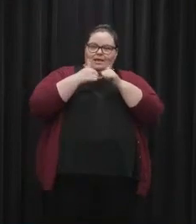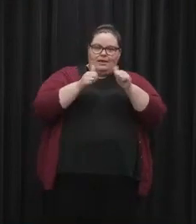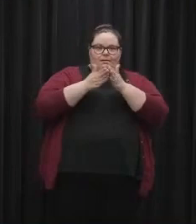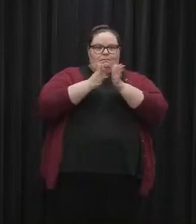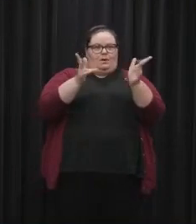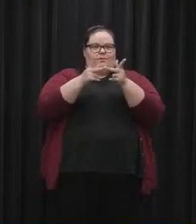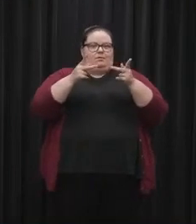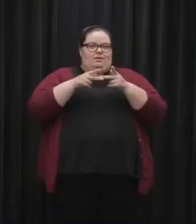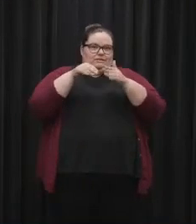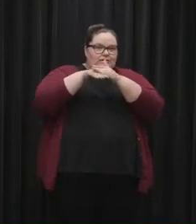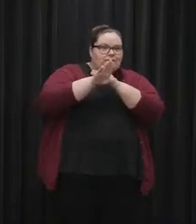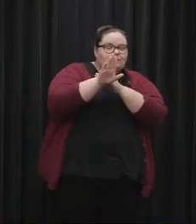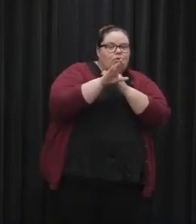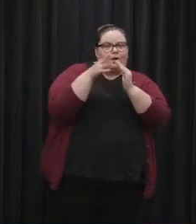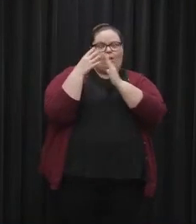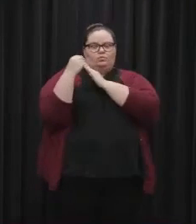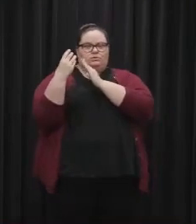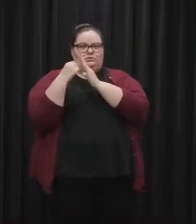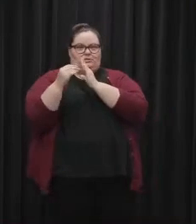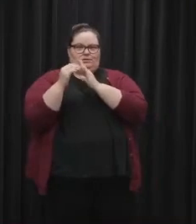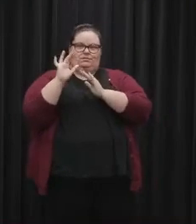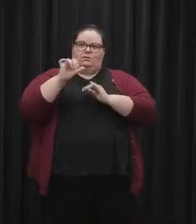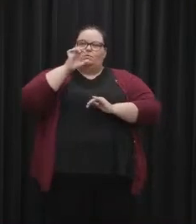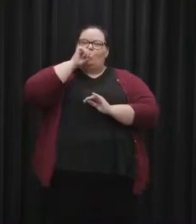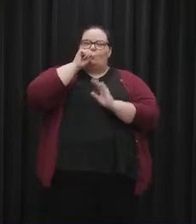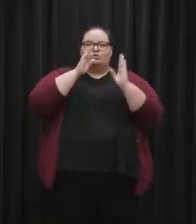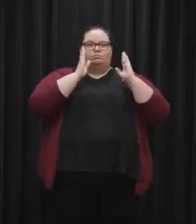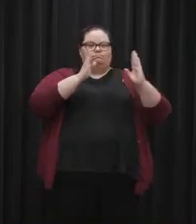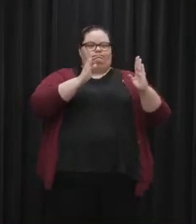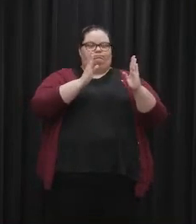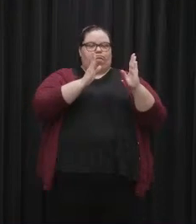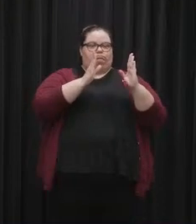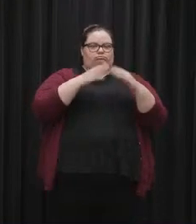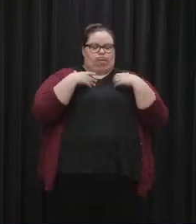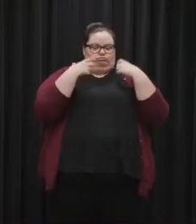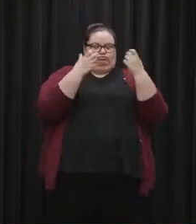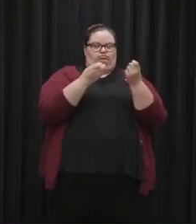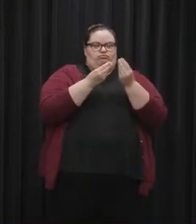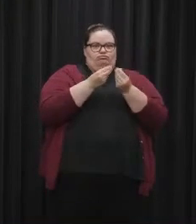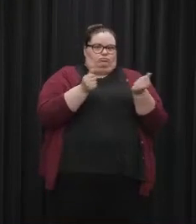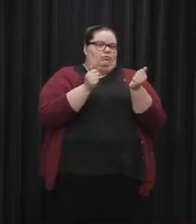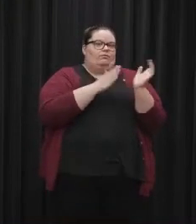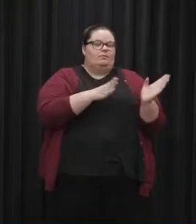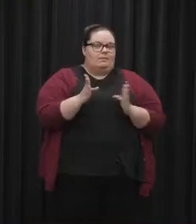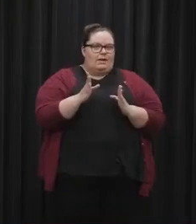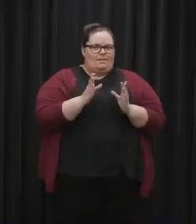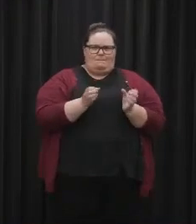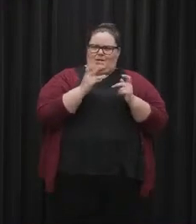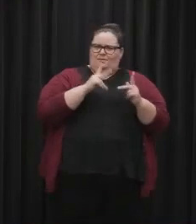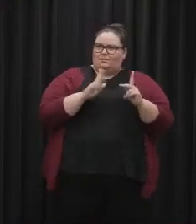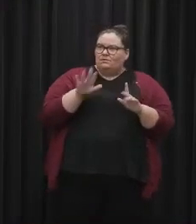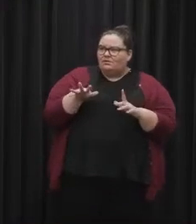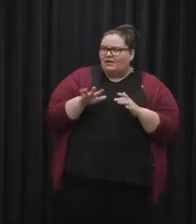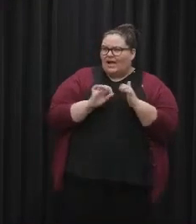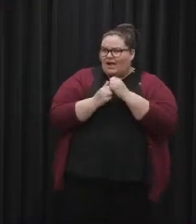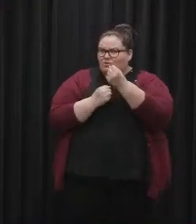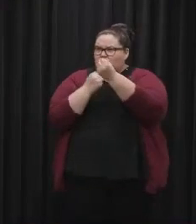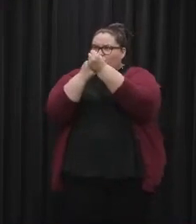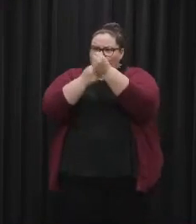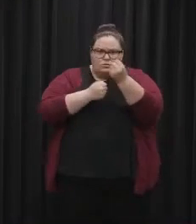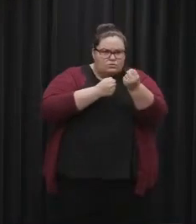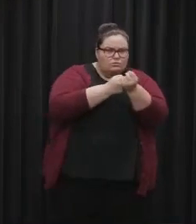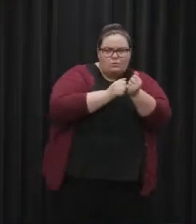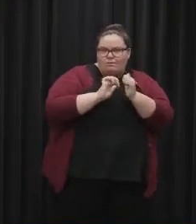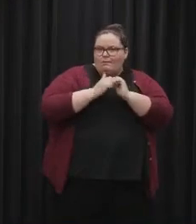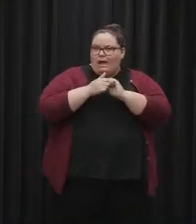outdoor public spaces as set out in the orange phase of the New Brunswick Recovery Plan. And I know that many of you are asking, what can we do for our fellow New